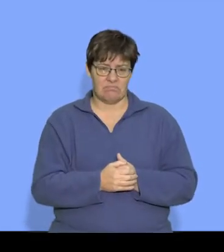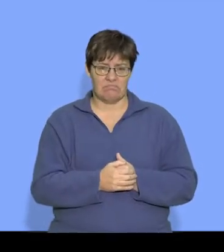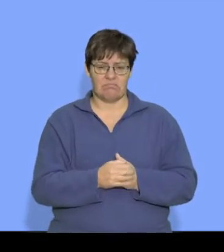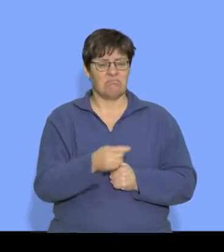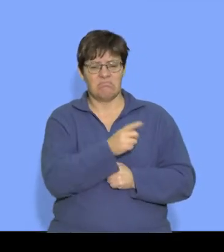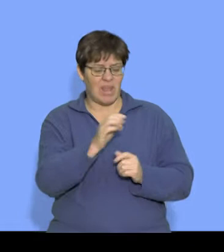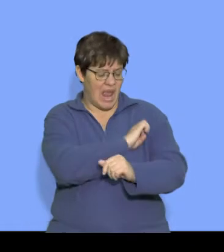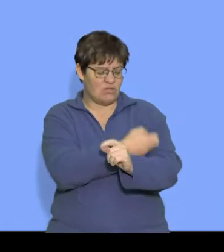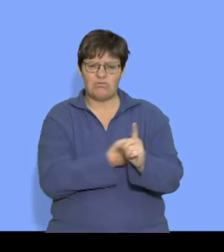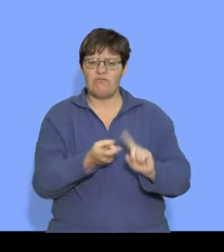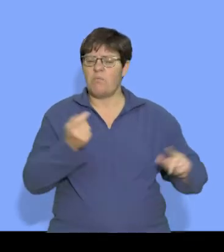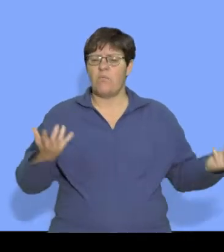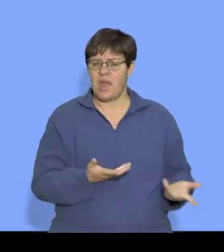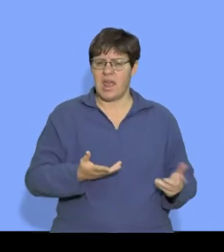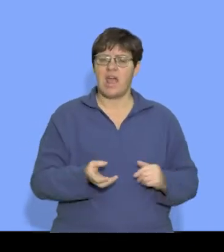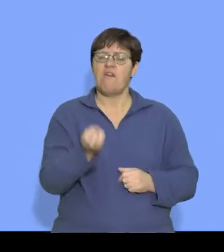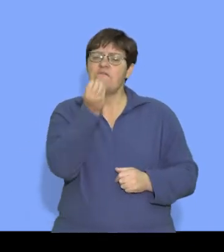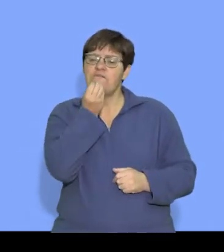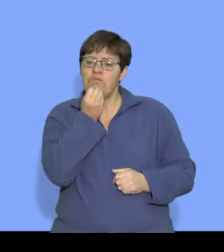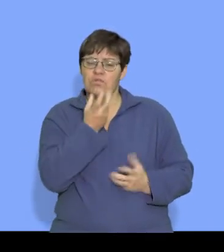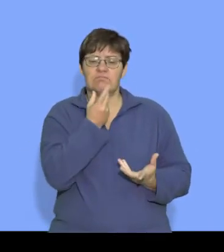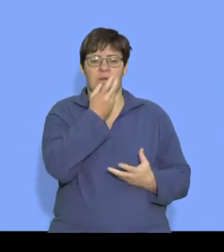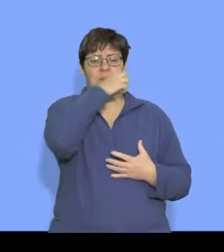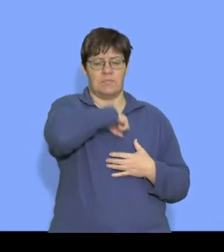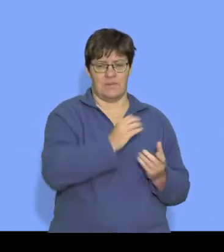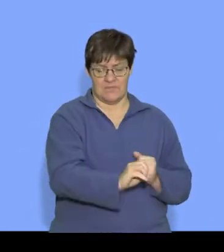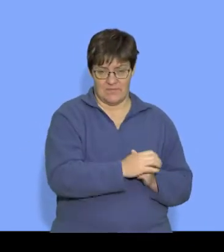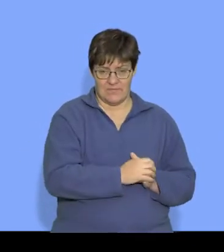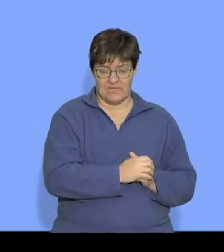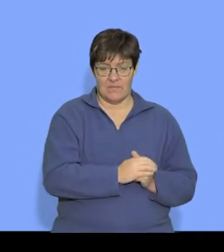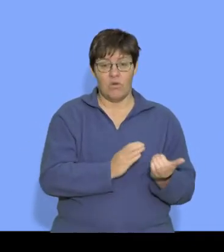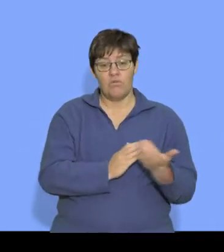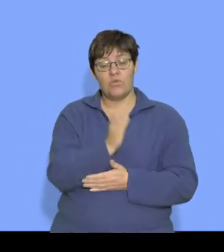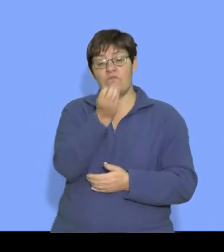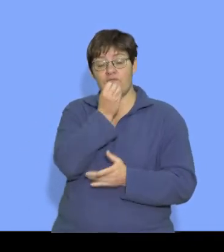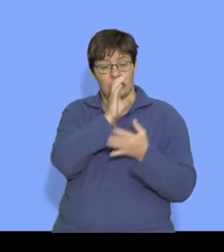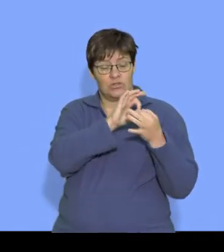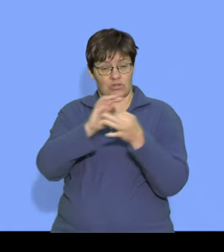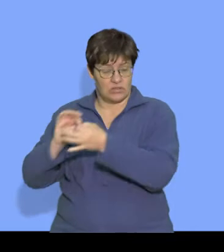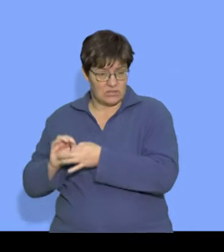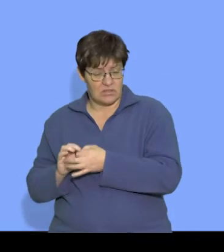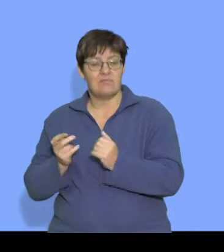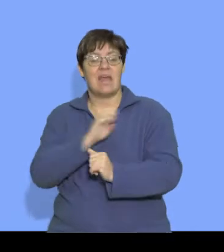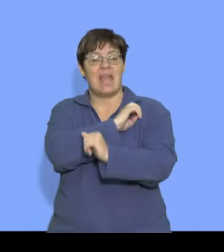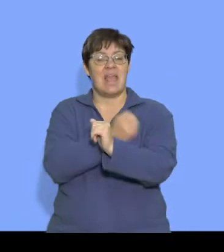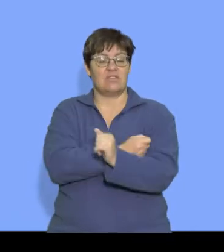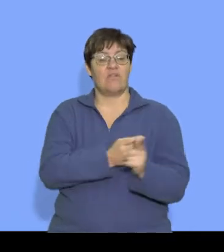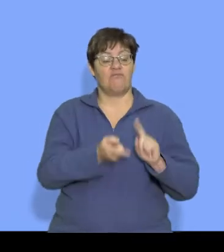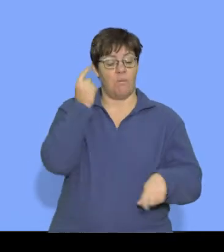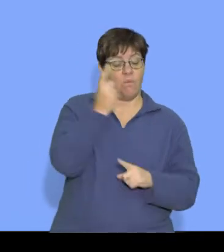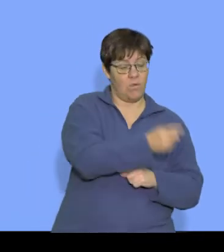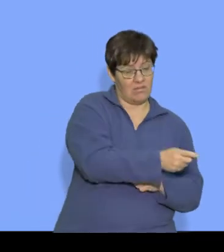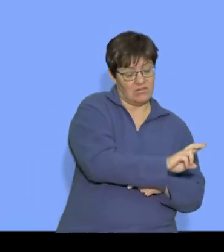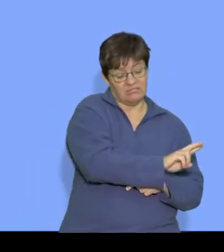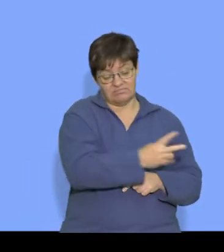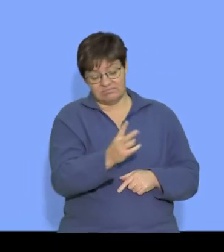Where does all that energy come from? It comes from the foods that we consume. And through the food chain, we know that energy is passed from